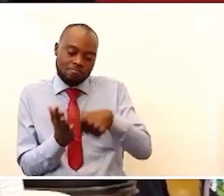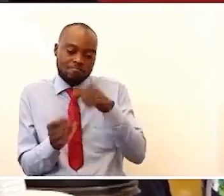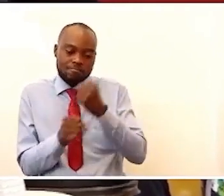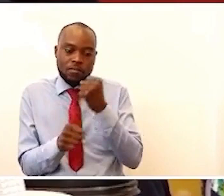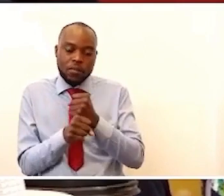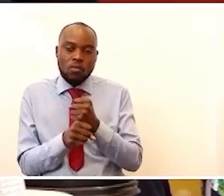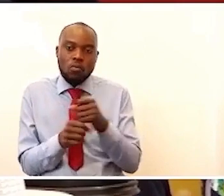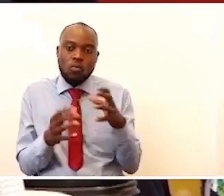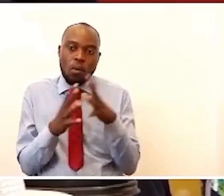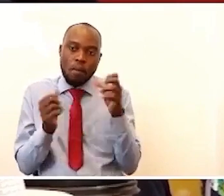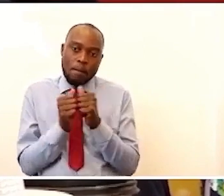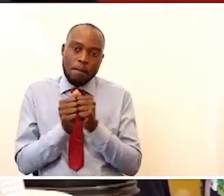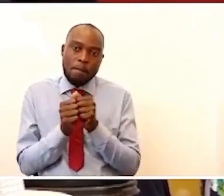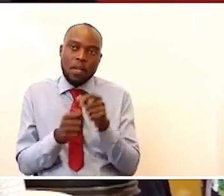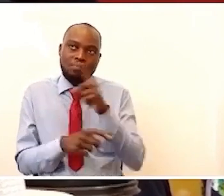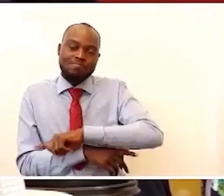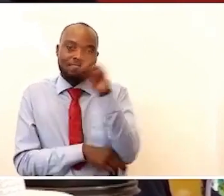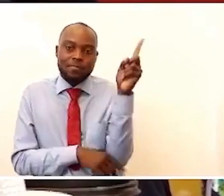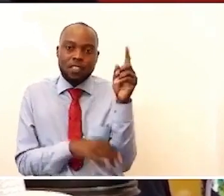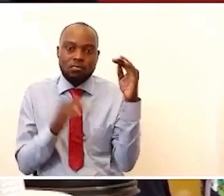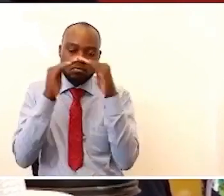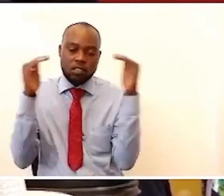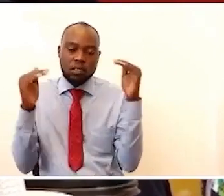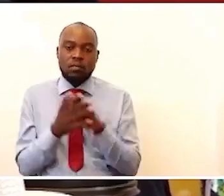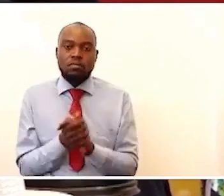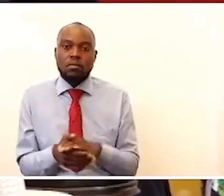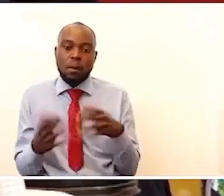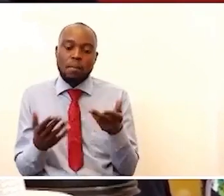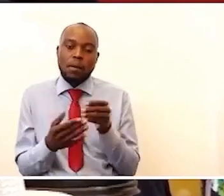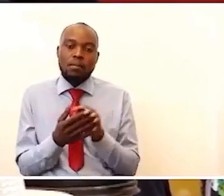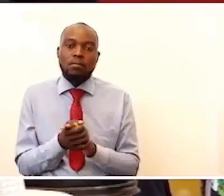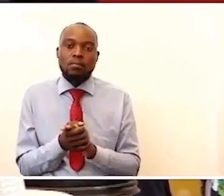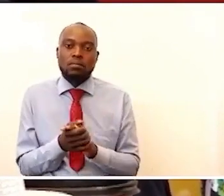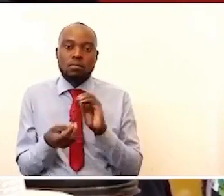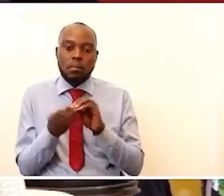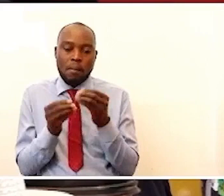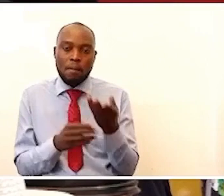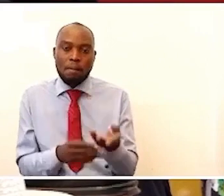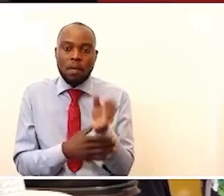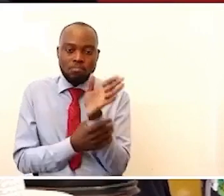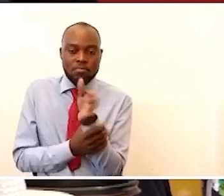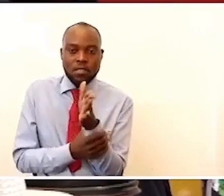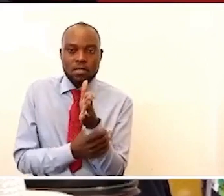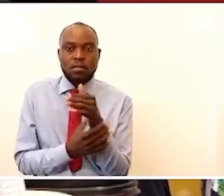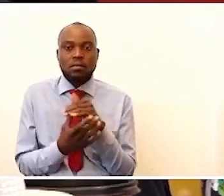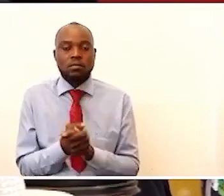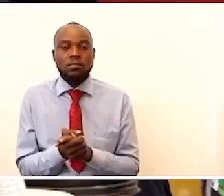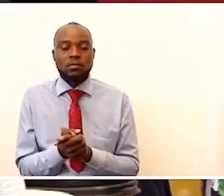especially at the national level, whereby engaging ministries